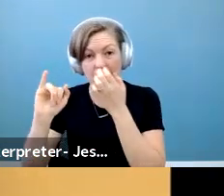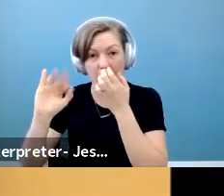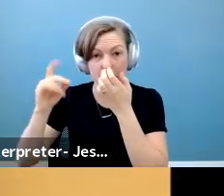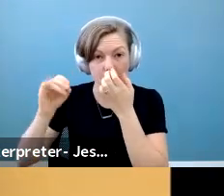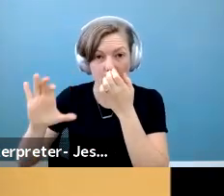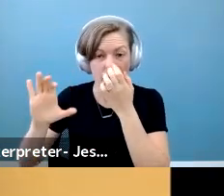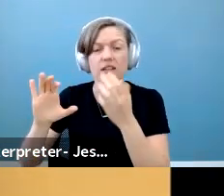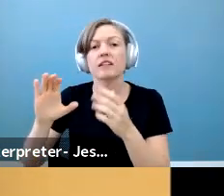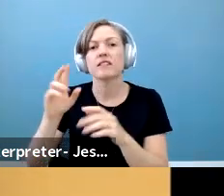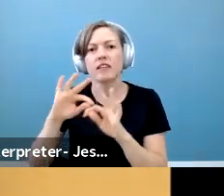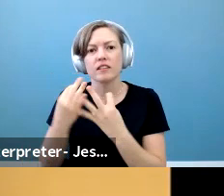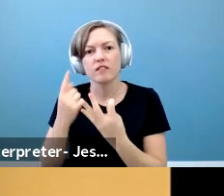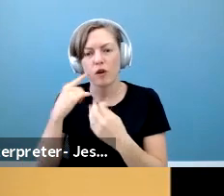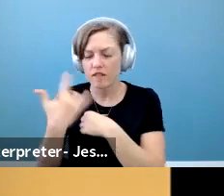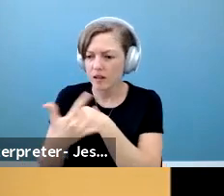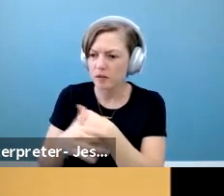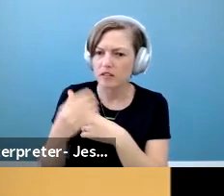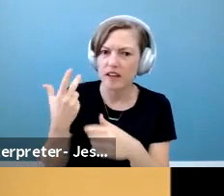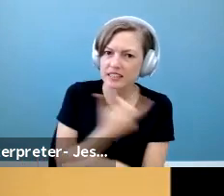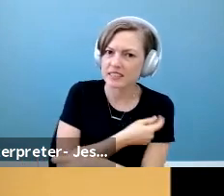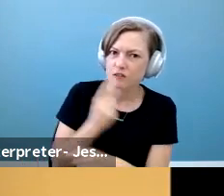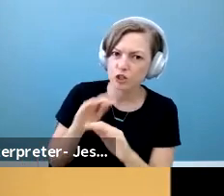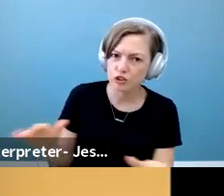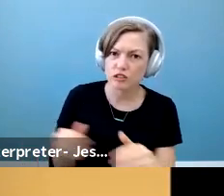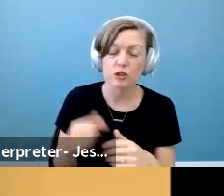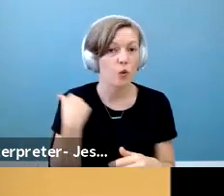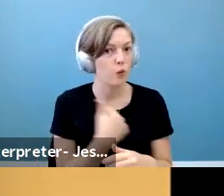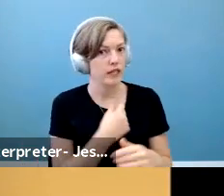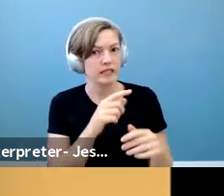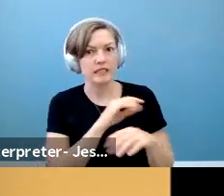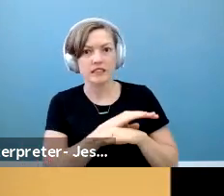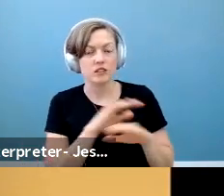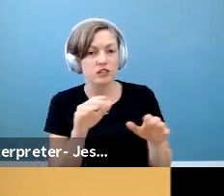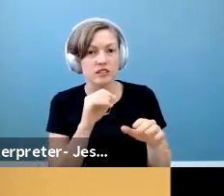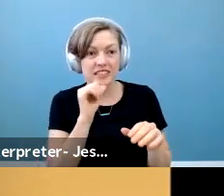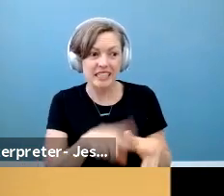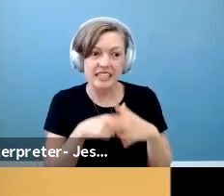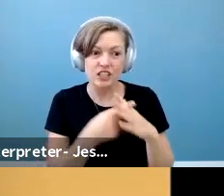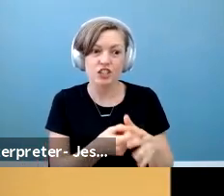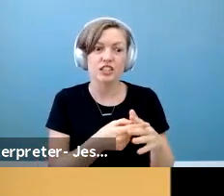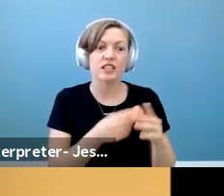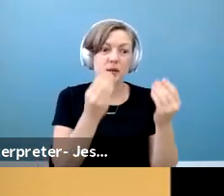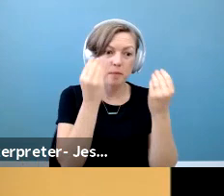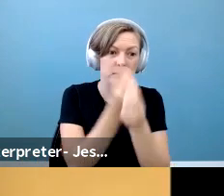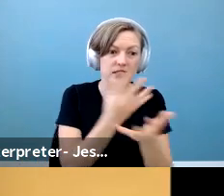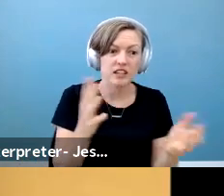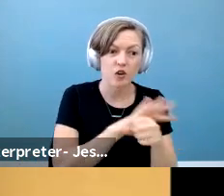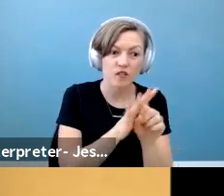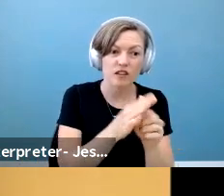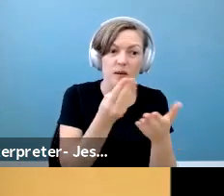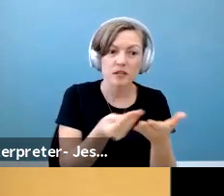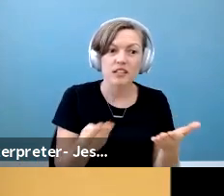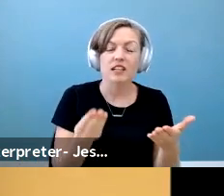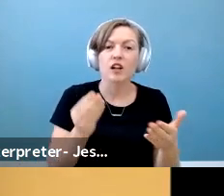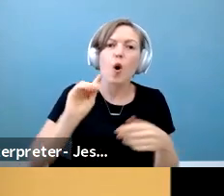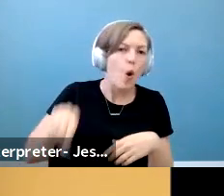a vaccine for children? Or the fact that we did not initially publicize COVID public service materials in any language